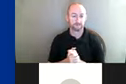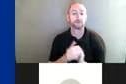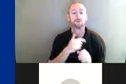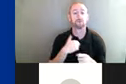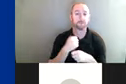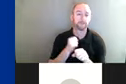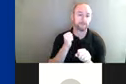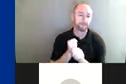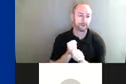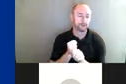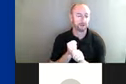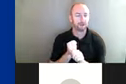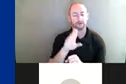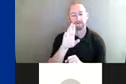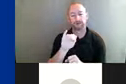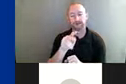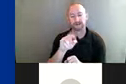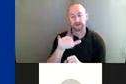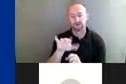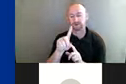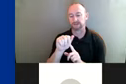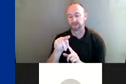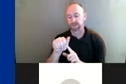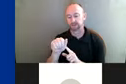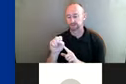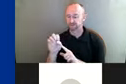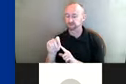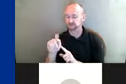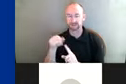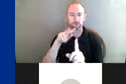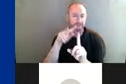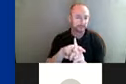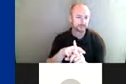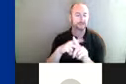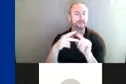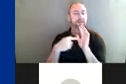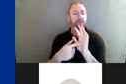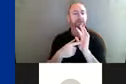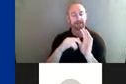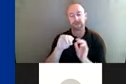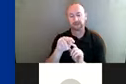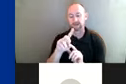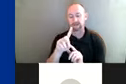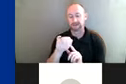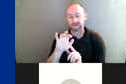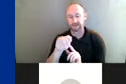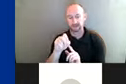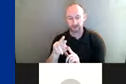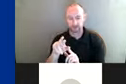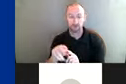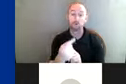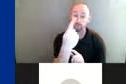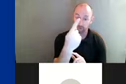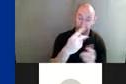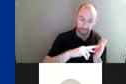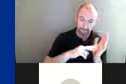creating a binary data set that we can assign an indicator variable to. So we assigned a 1 to all